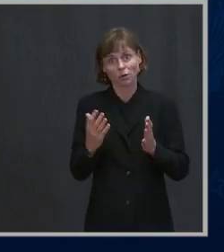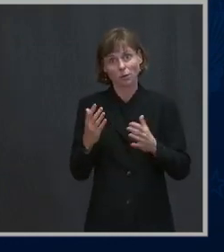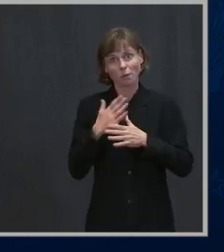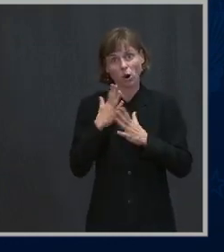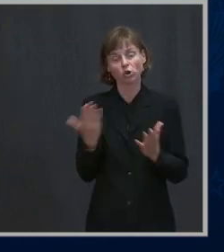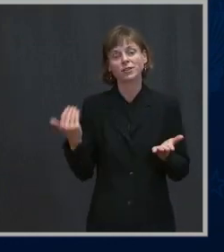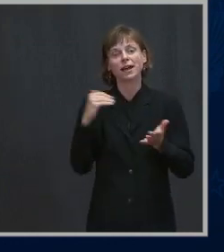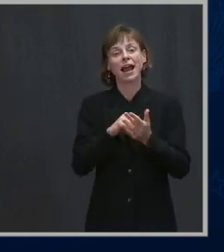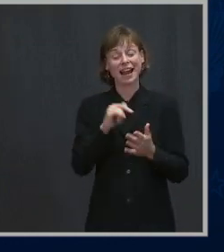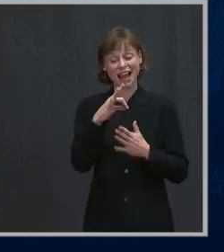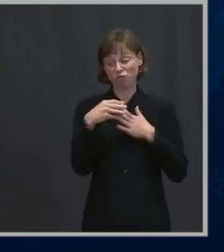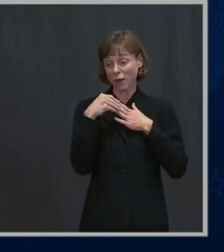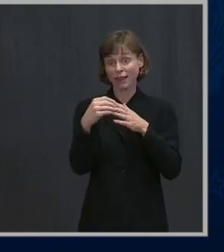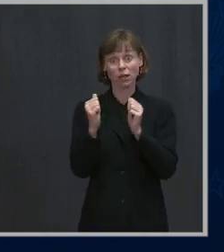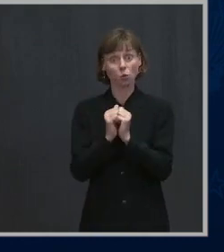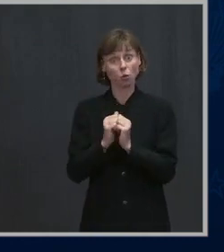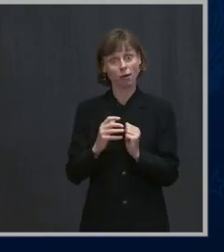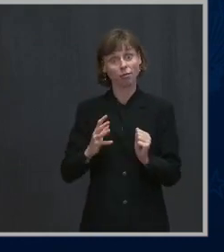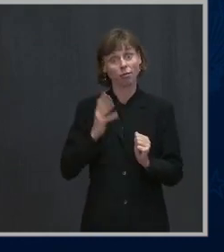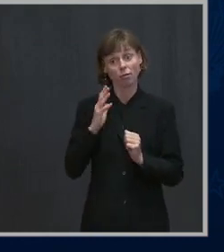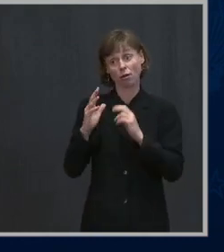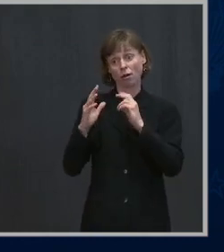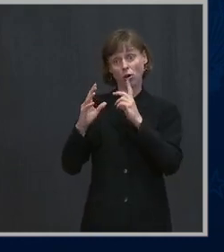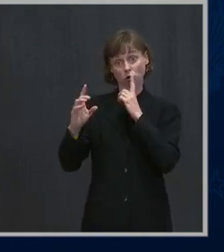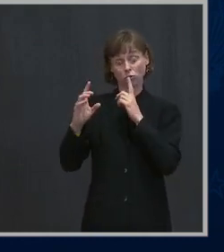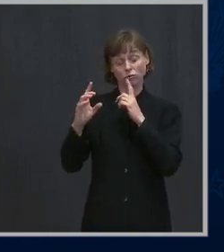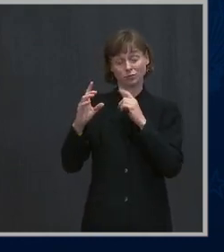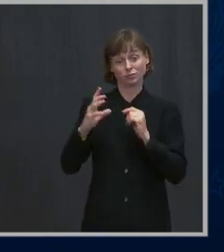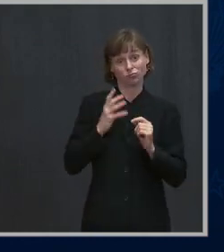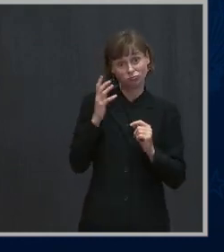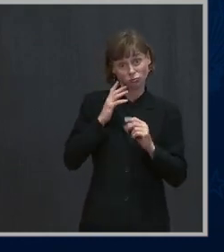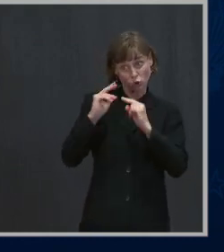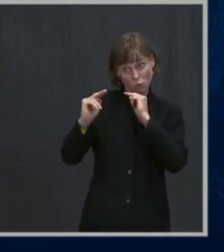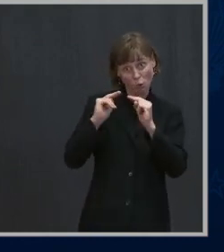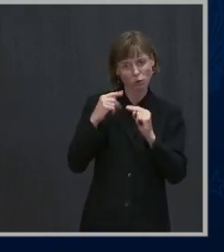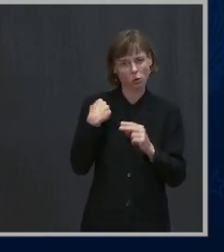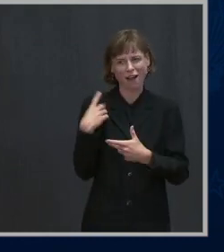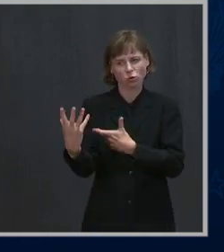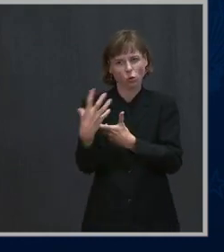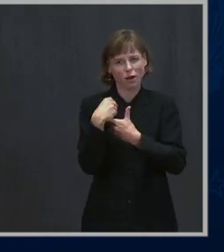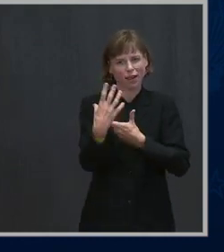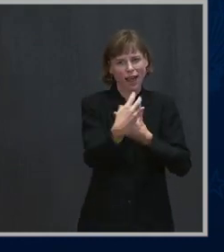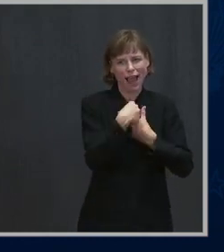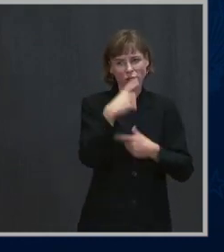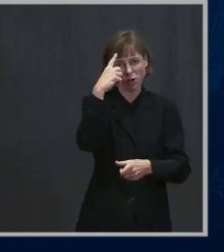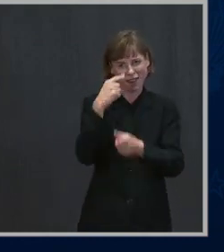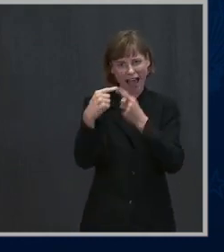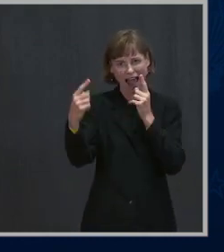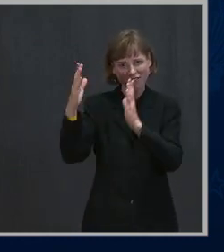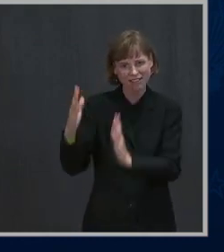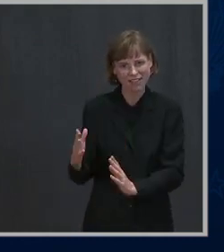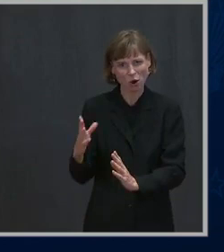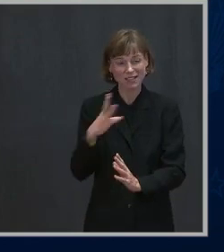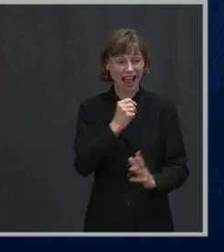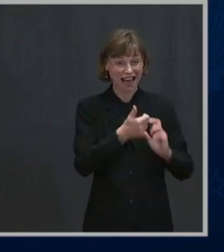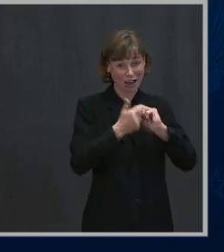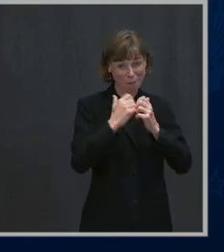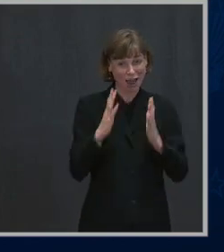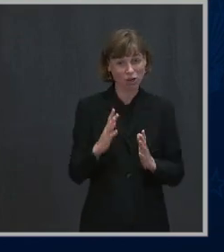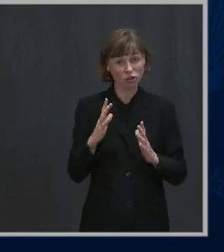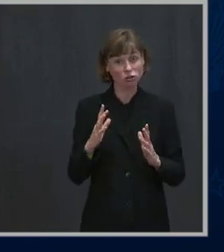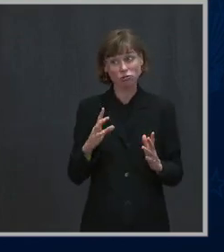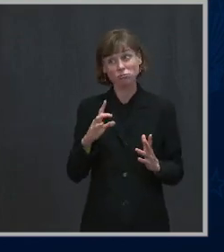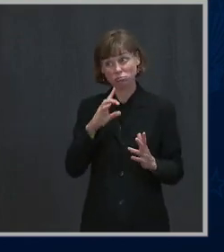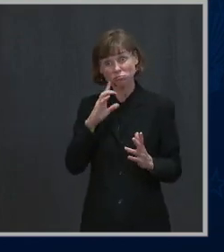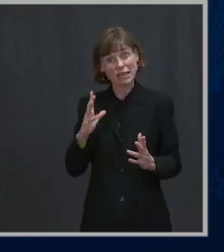diplomacy we must also mean engaging our adversaries and our competitors diplomatically where